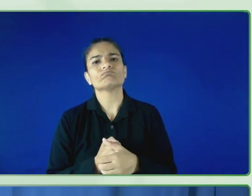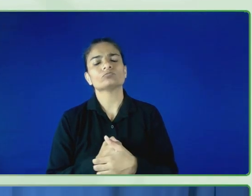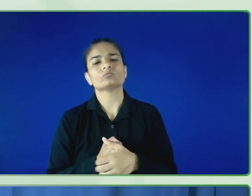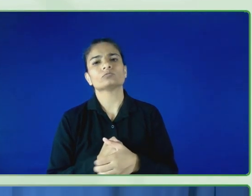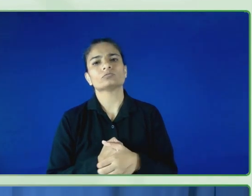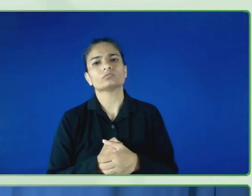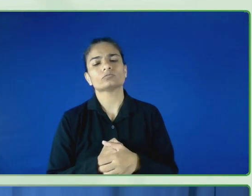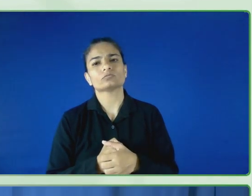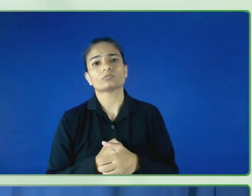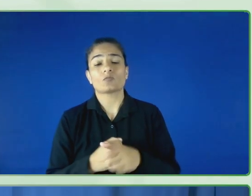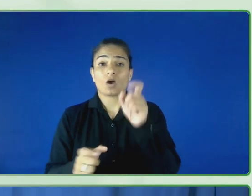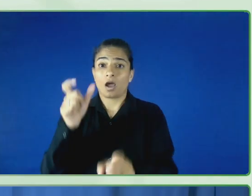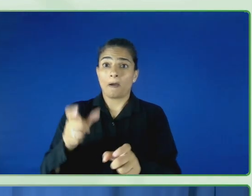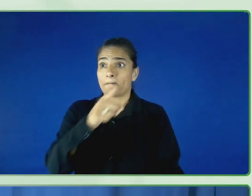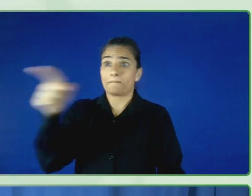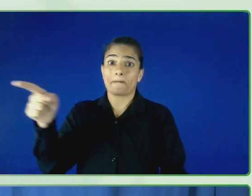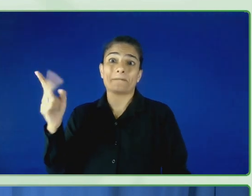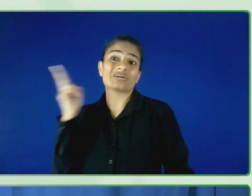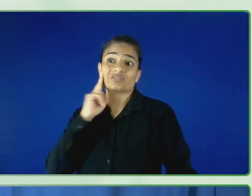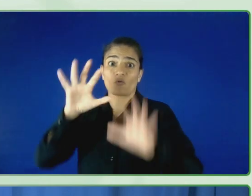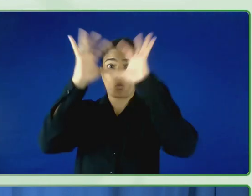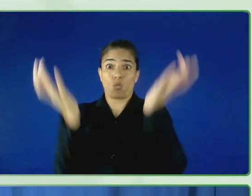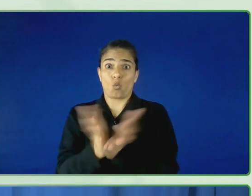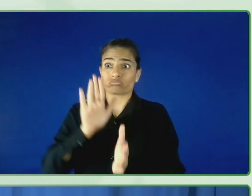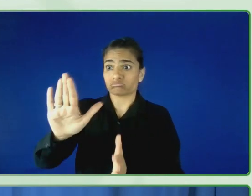globally with use of AI.